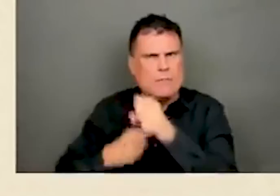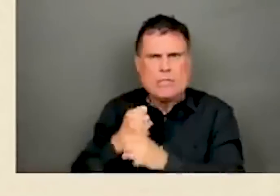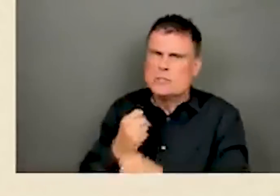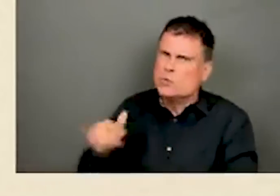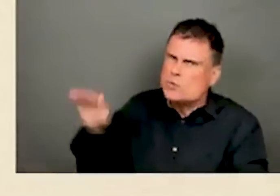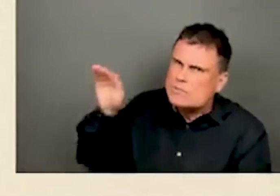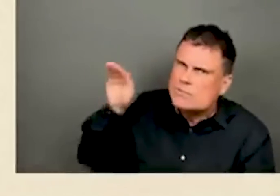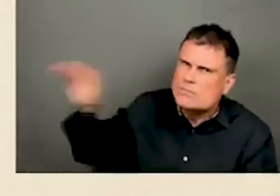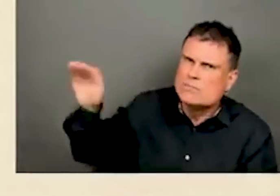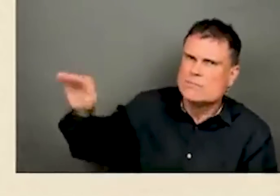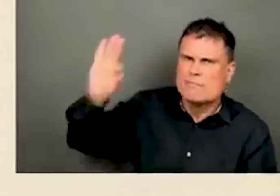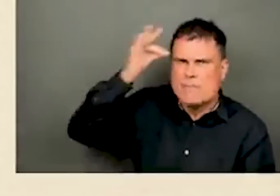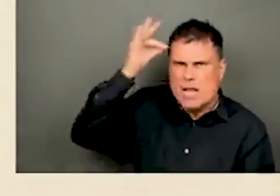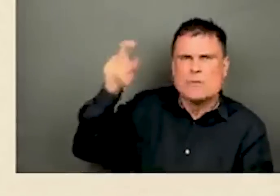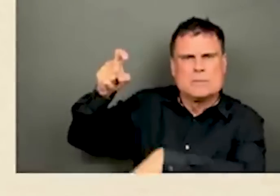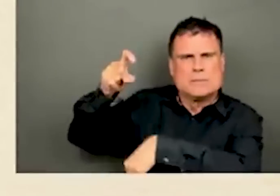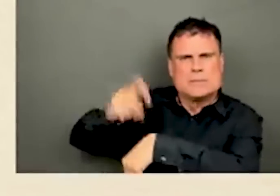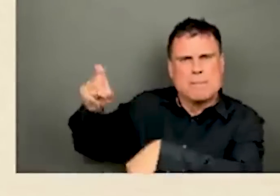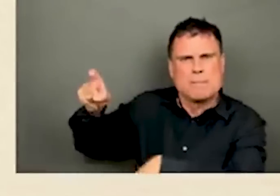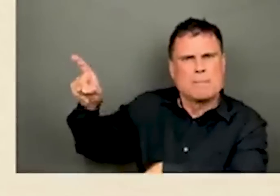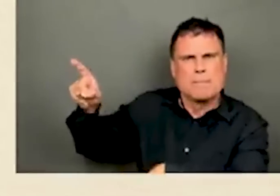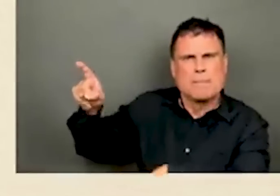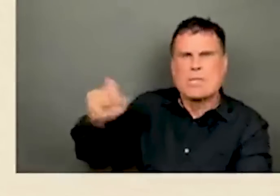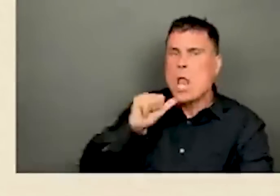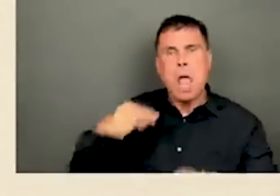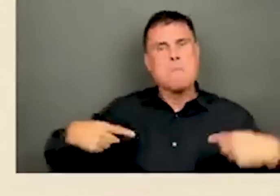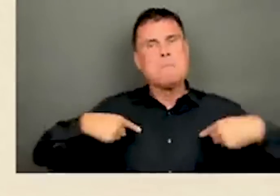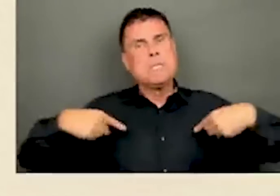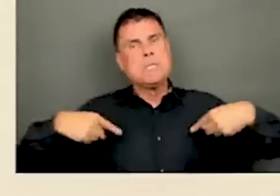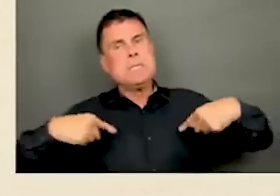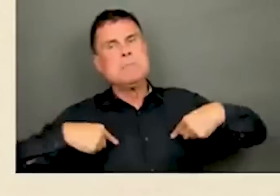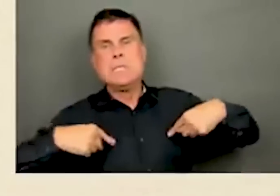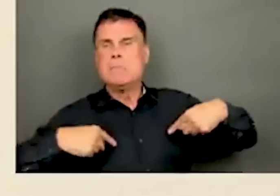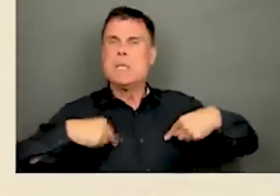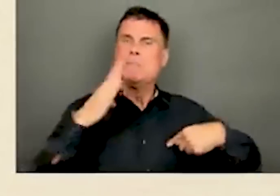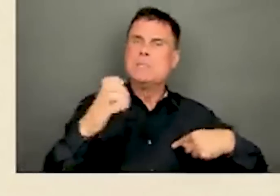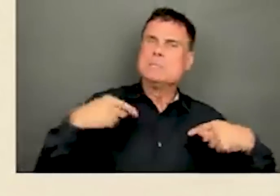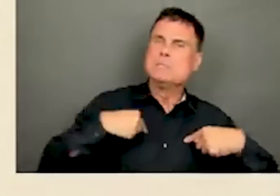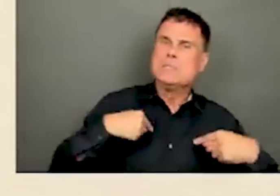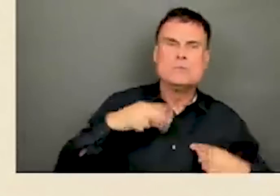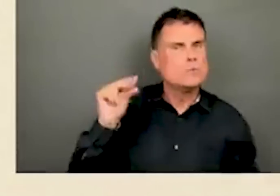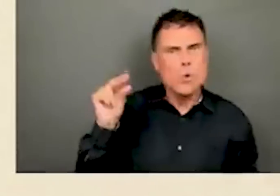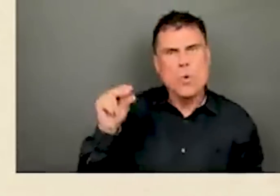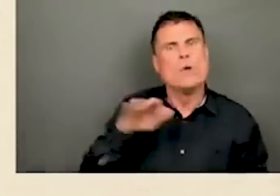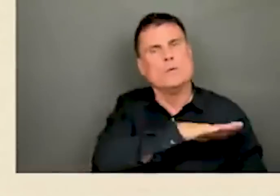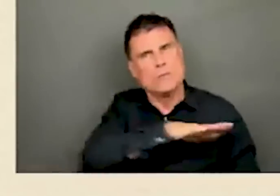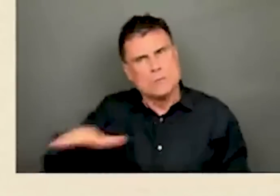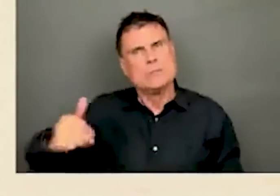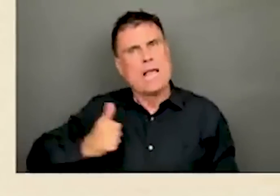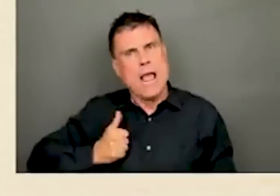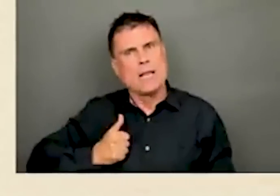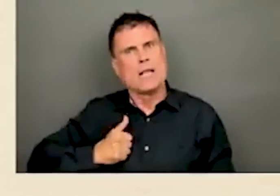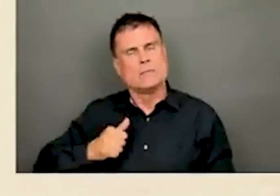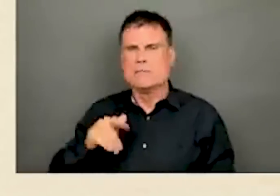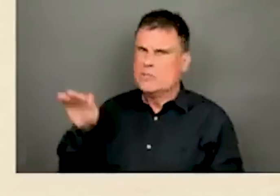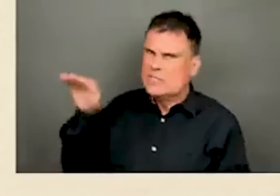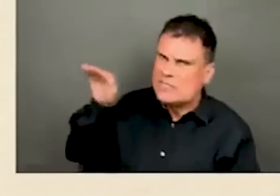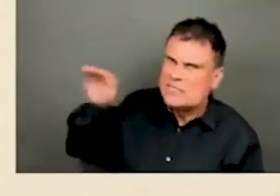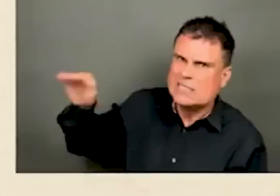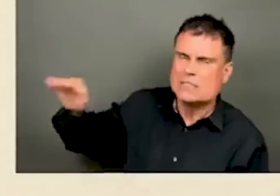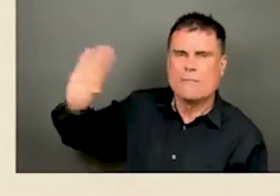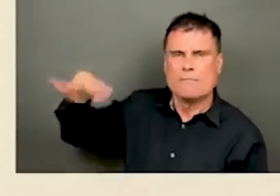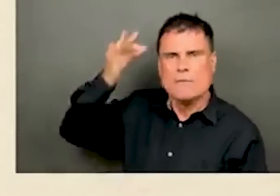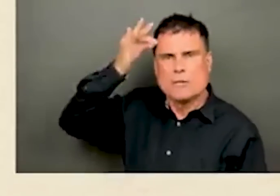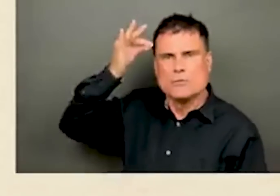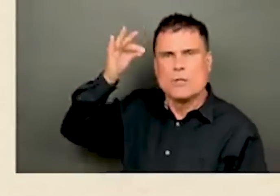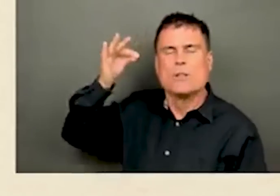it's never been about me, it's never been about British Columbia, it's been about Canada and all of us working together. The Prime Minister committed to me